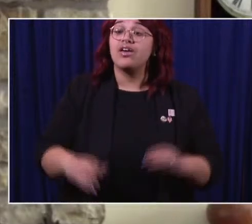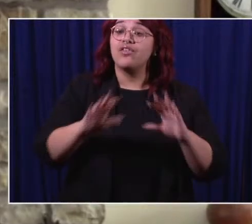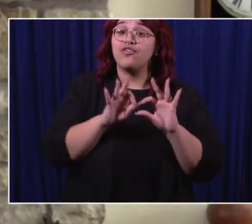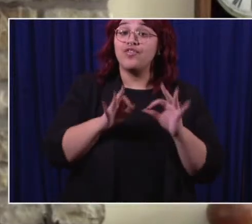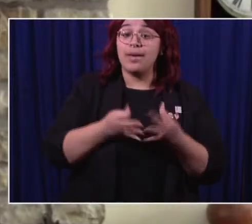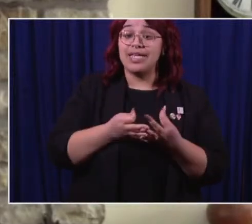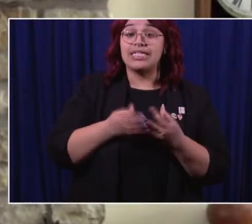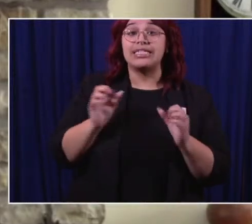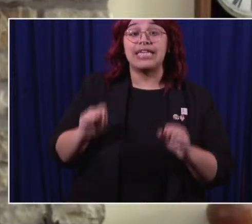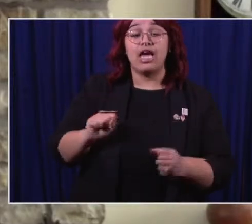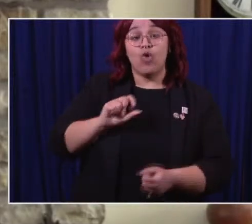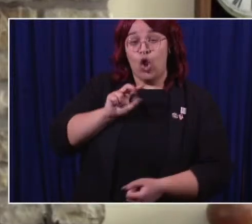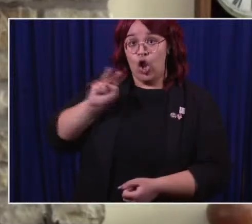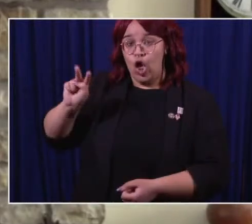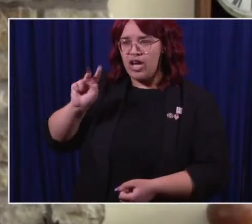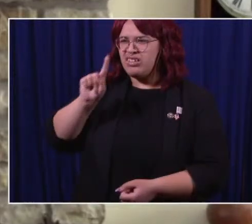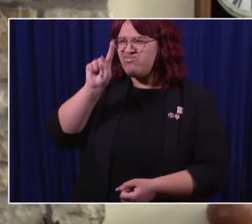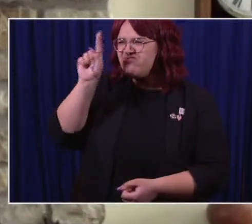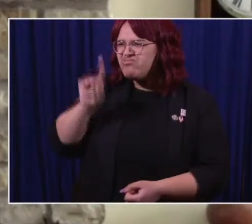website at